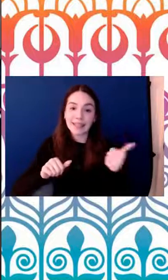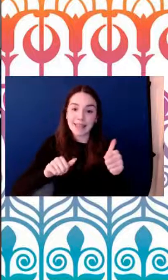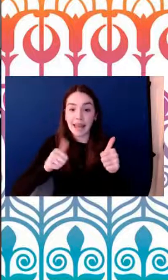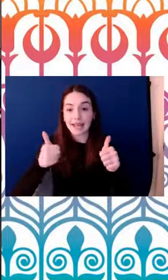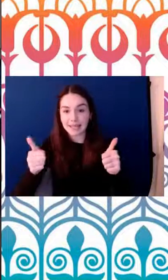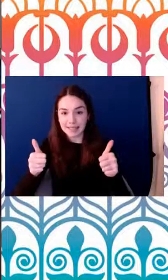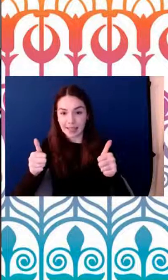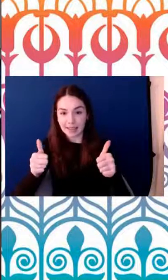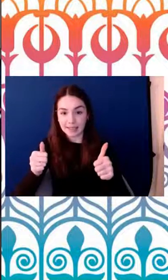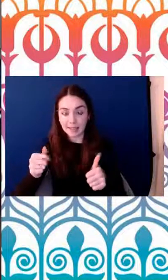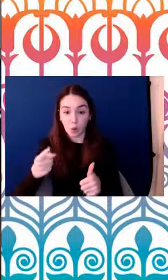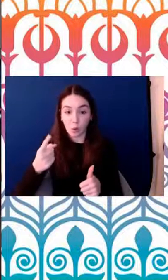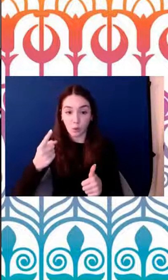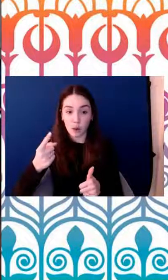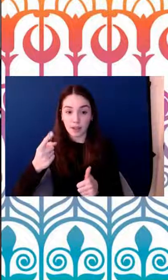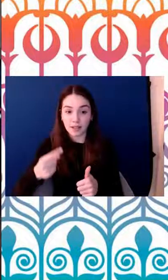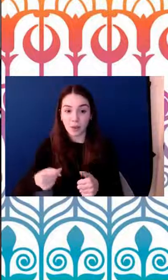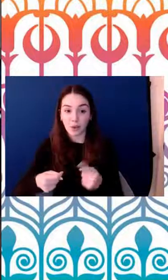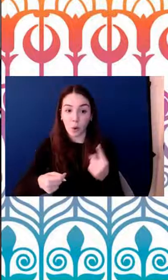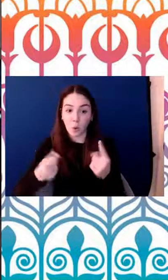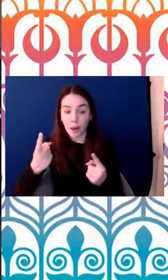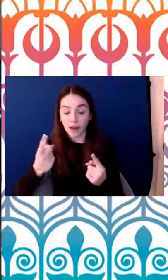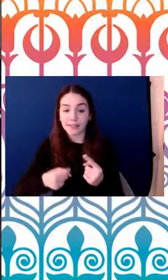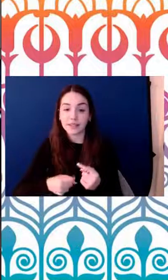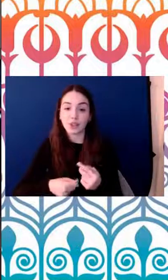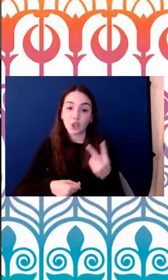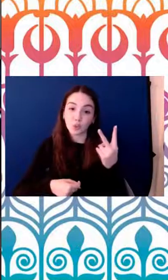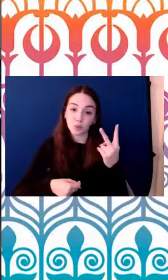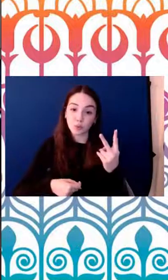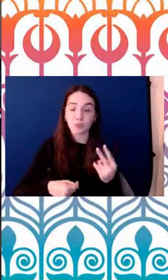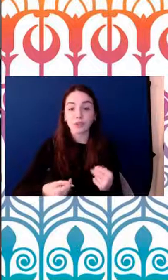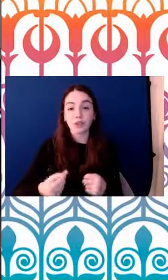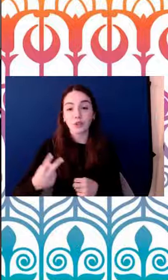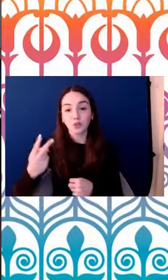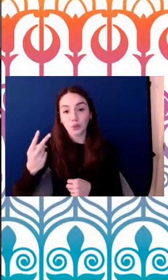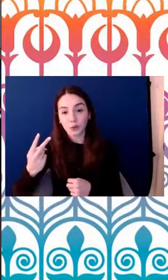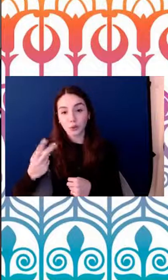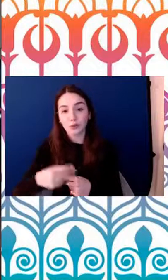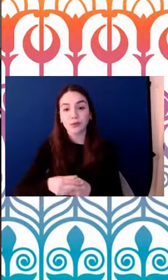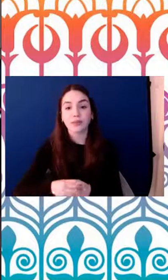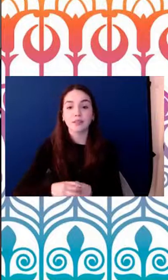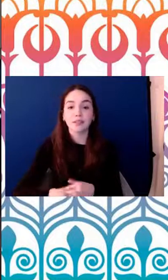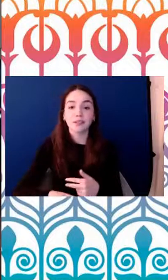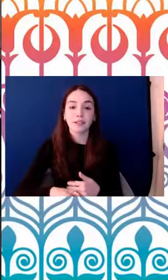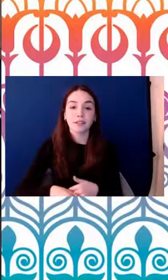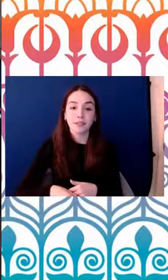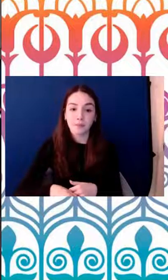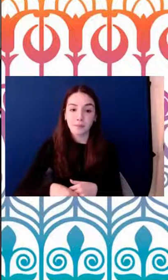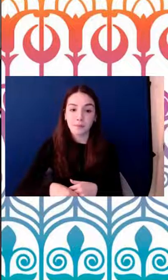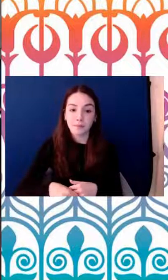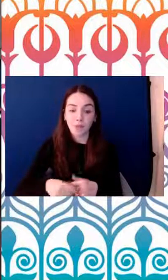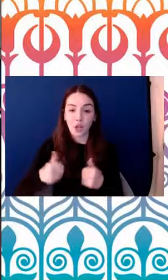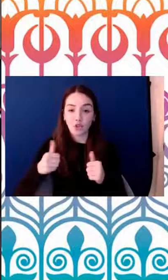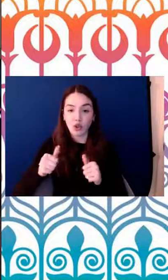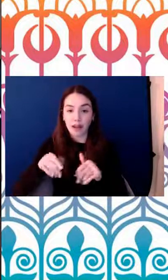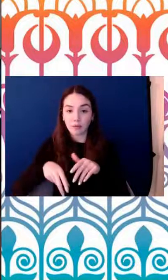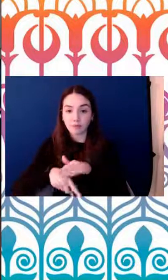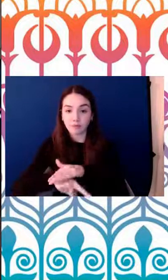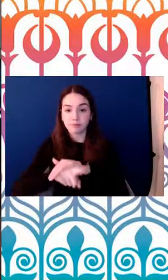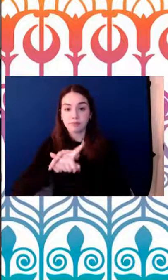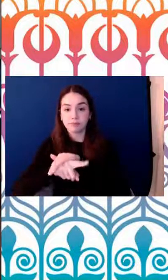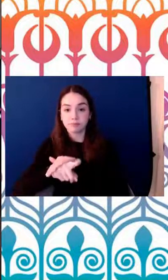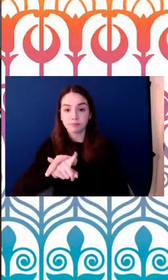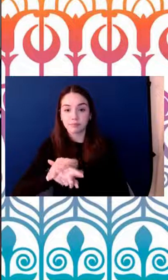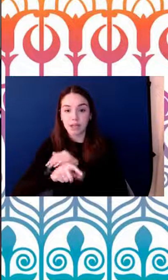go 1, 2, 2. Try to keep your legs straight.